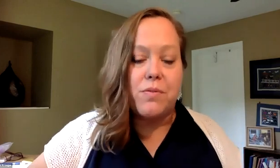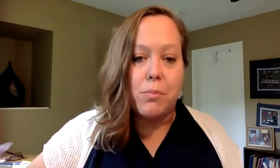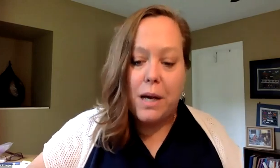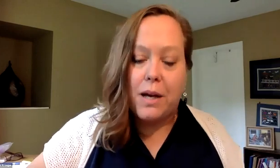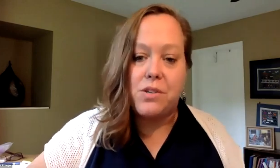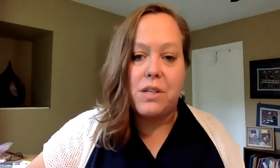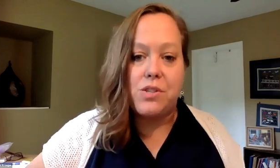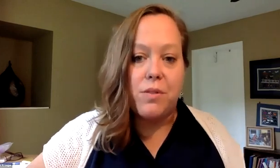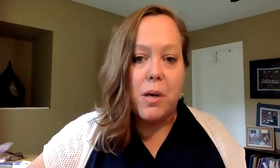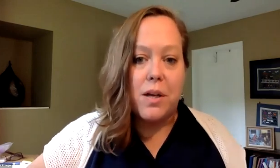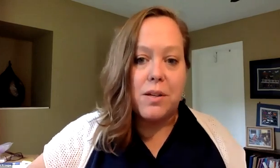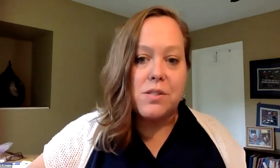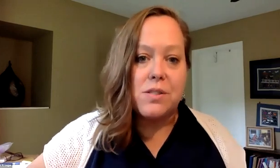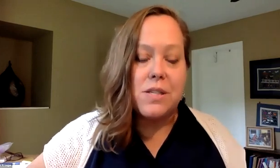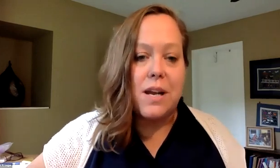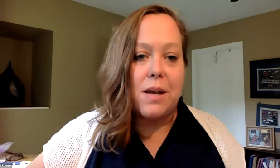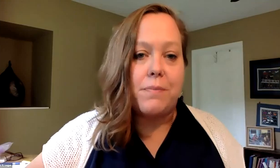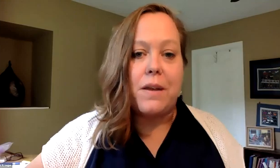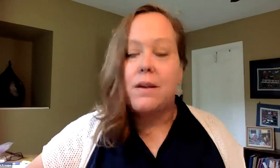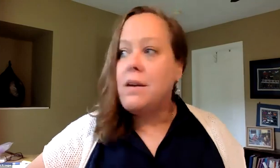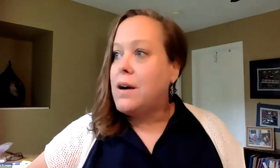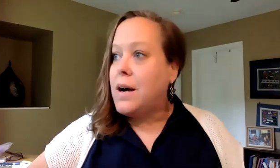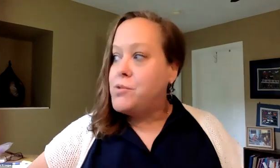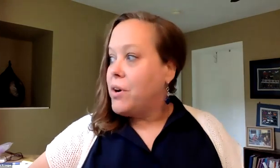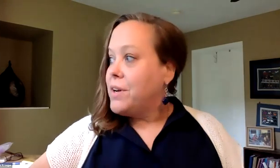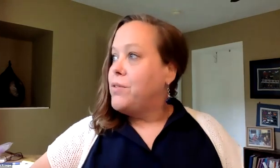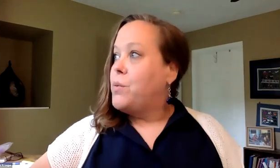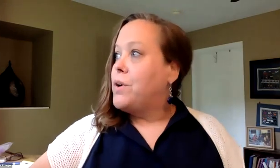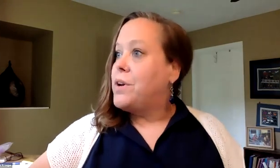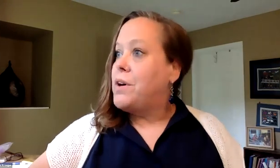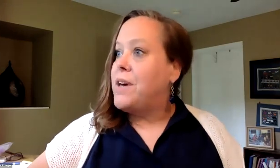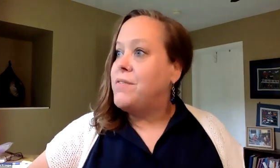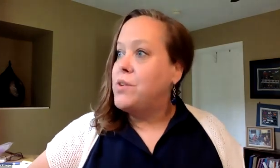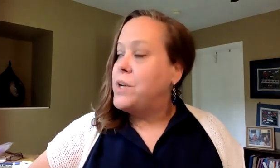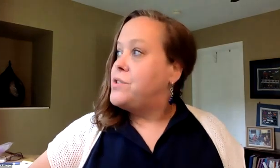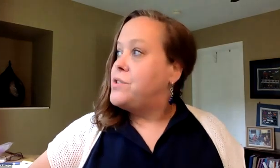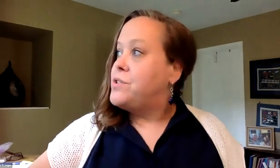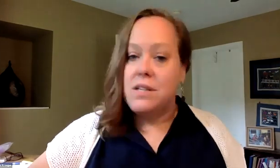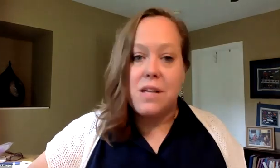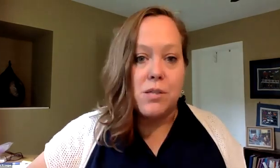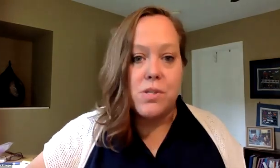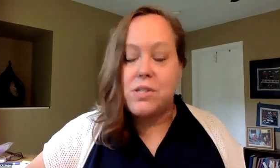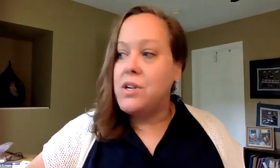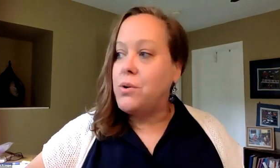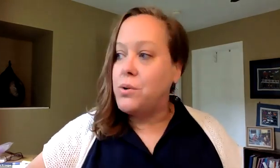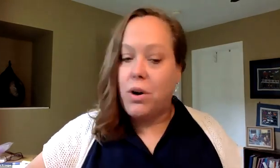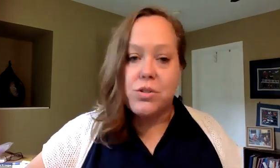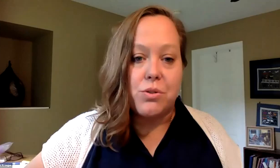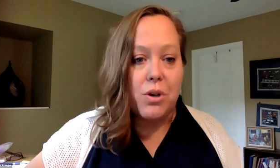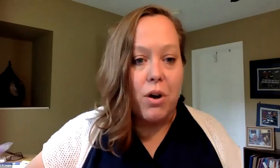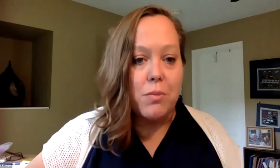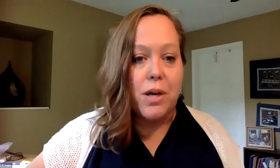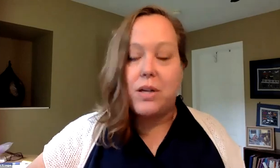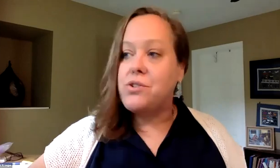to refer back to each of the panelists today. I'm drawing on the work of Evan Winters and Esposito, who